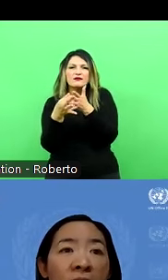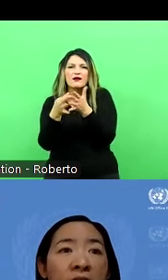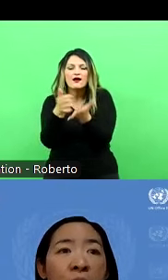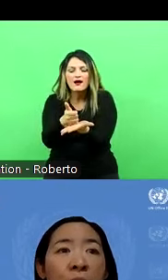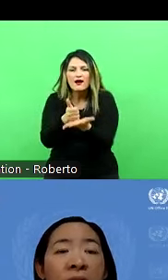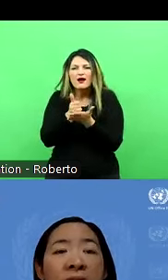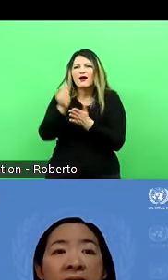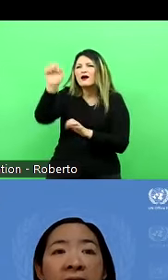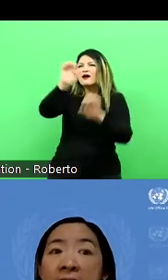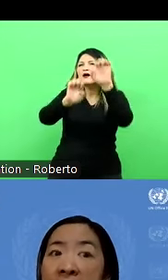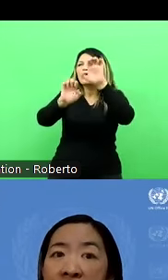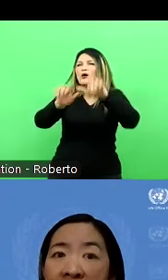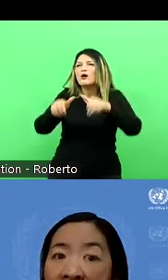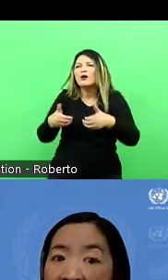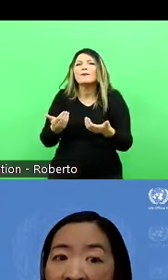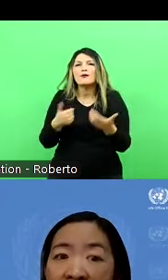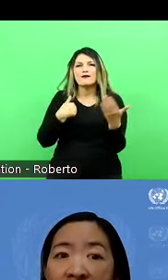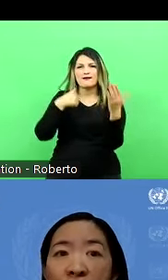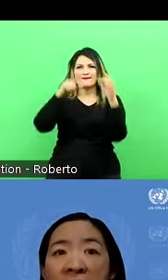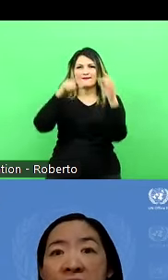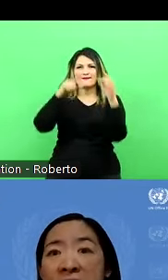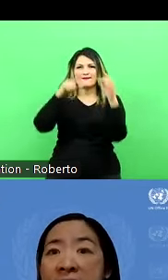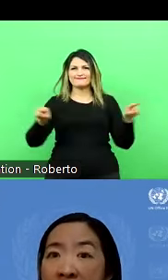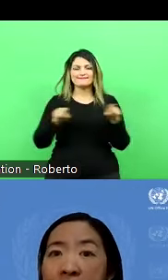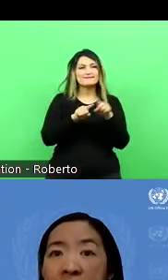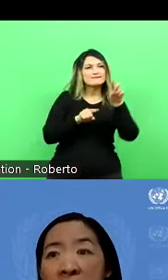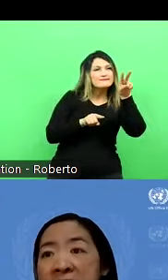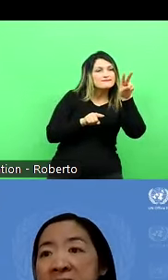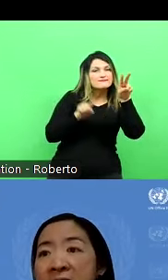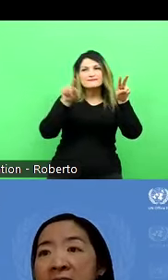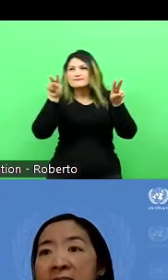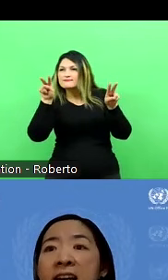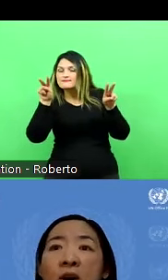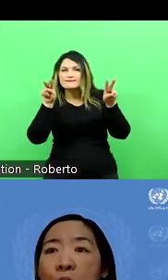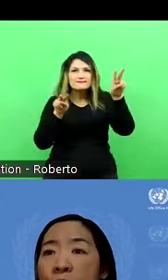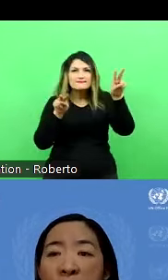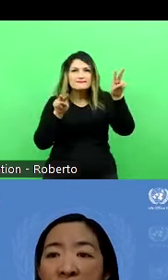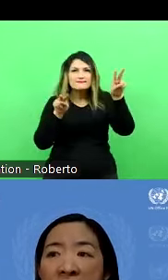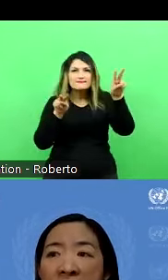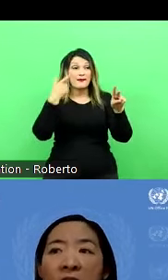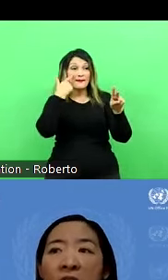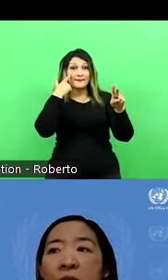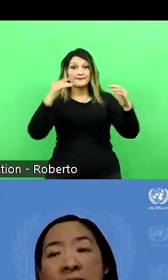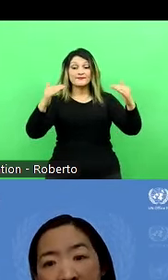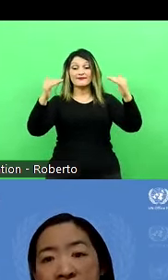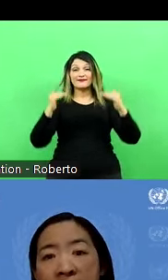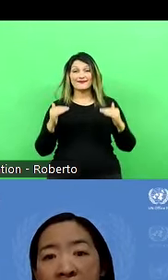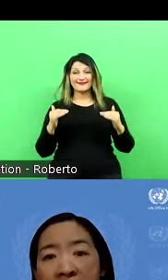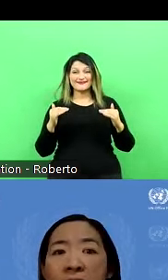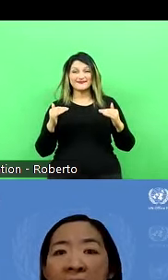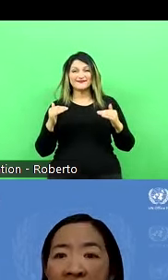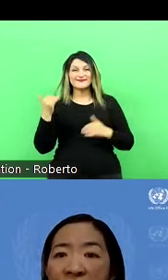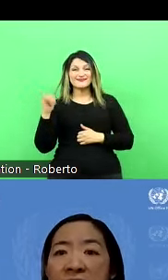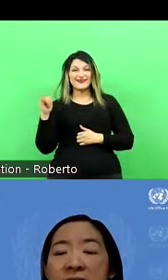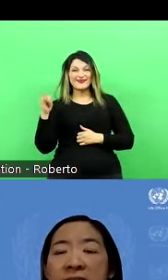space where you can identify the action, that you can address the gap that you identified, who will be responsible, and also the